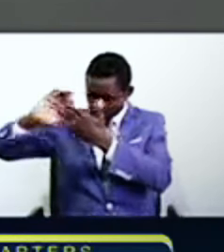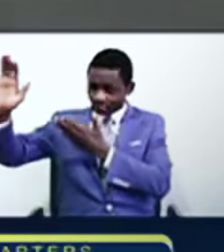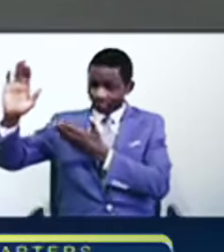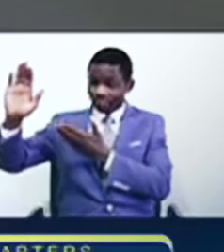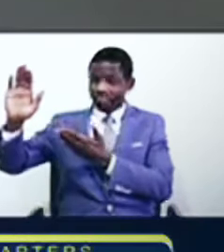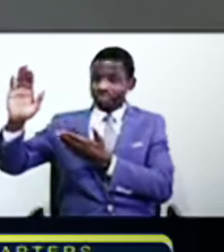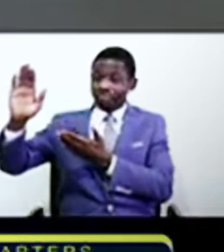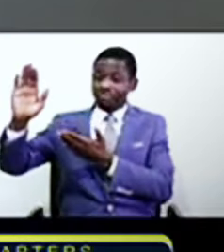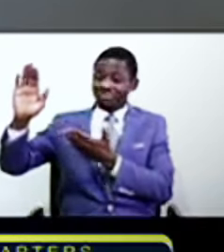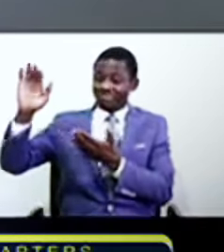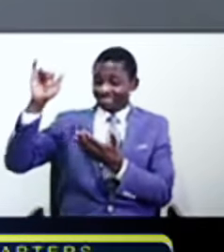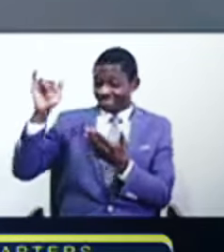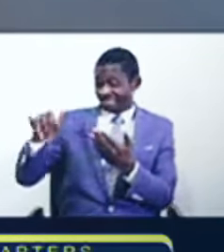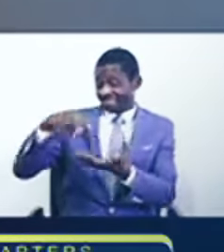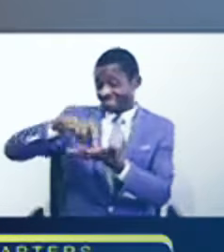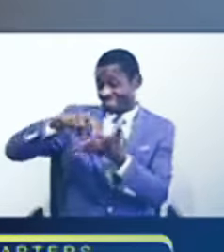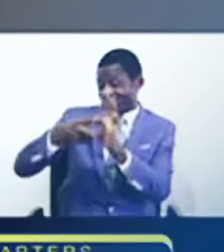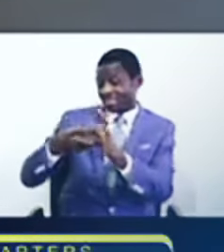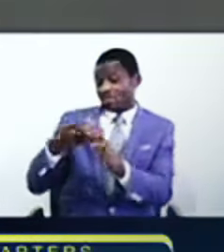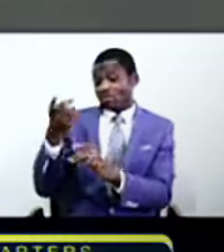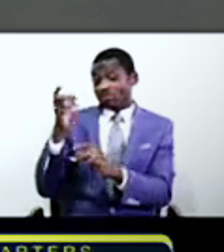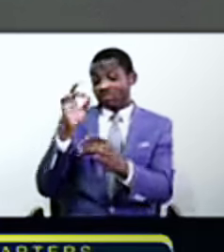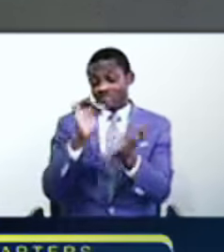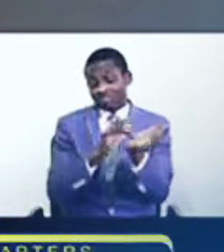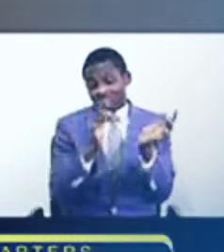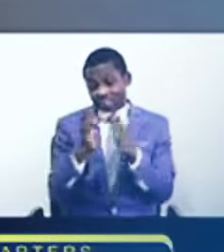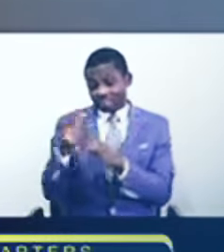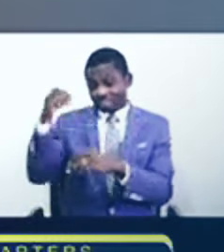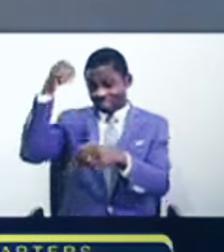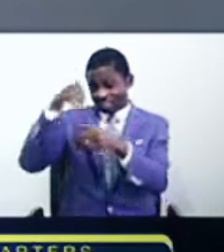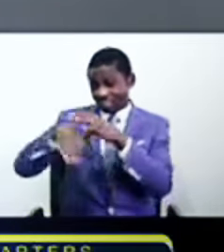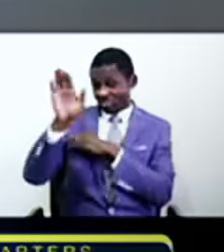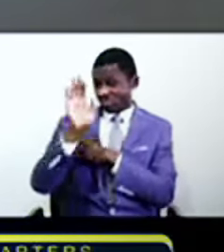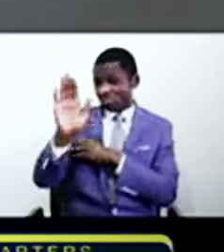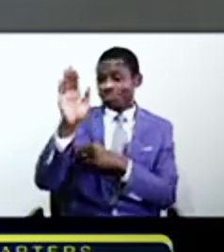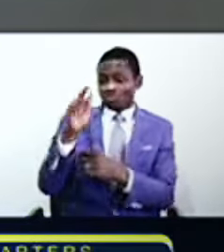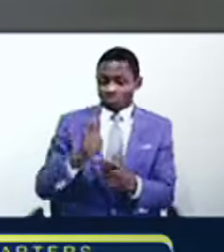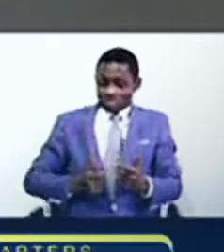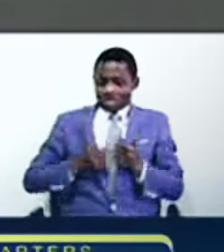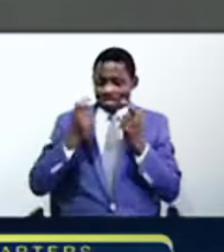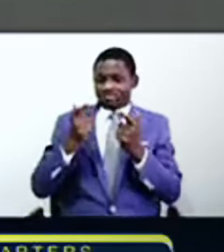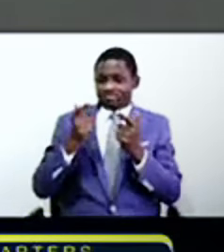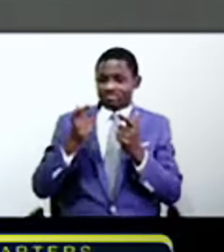the meaning of the Lord Jesus Christ in his or her life.